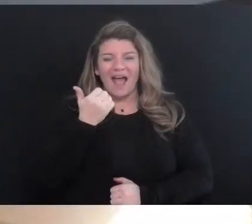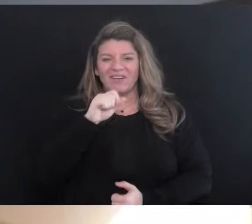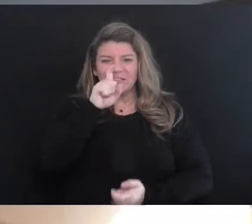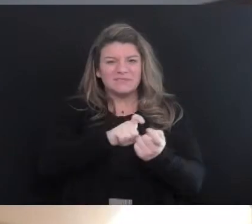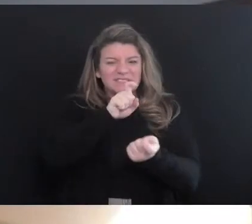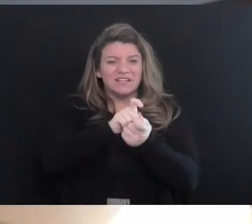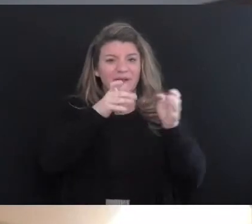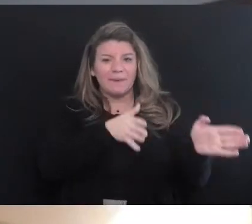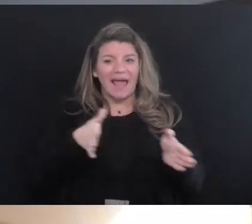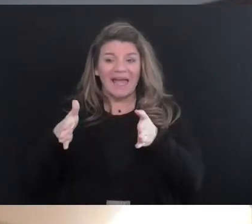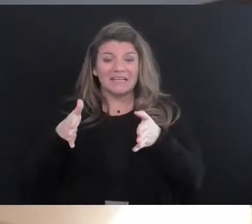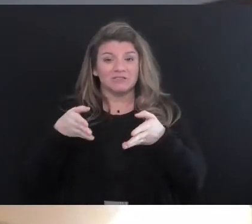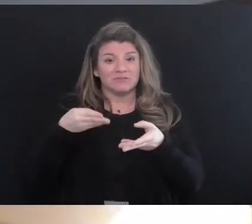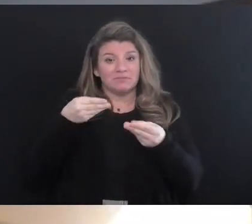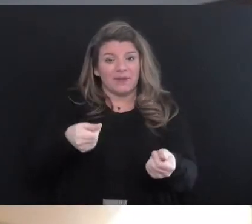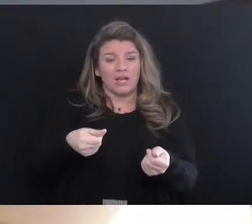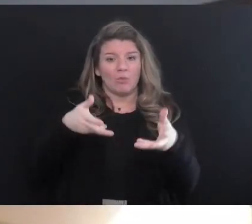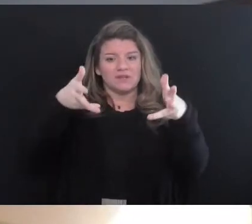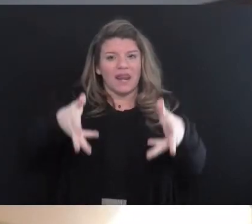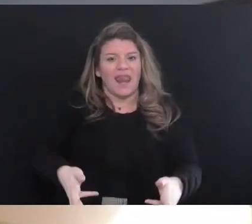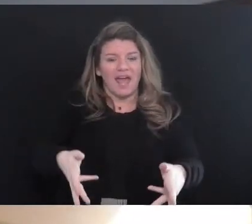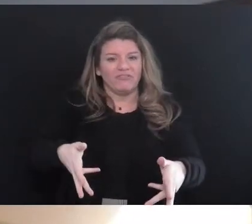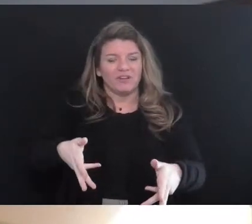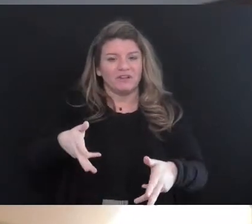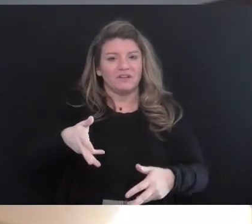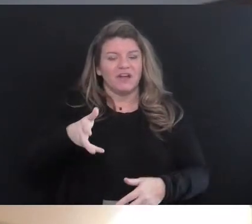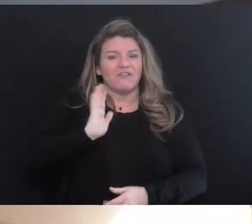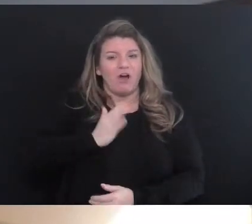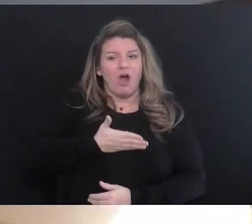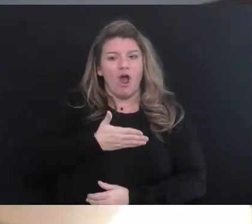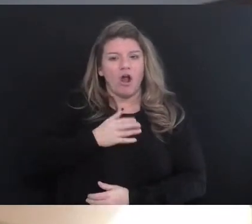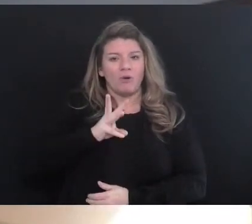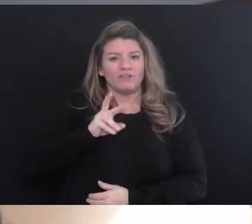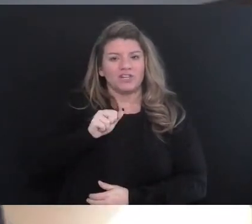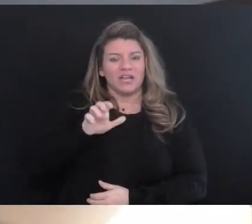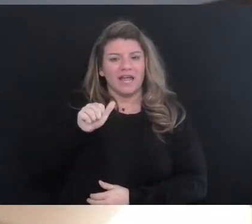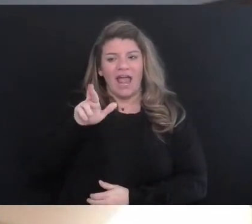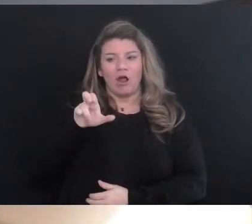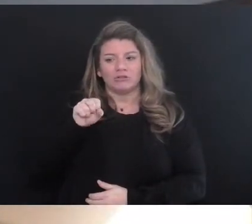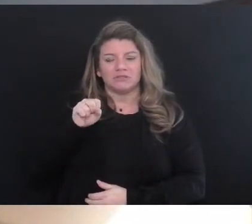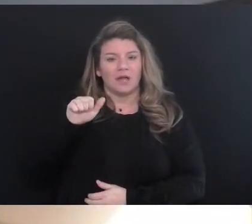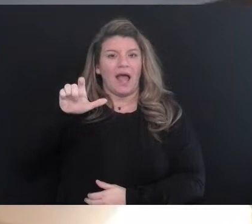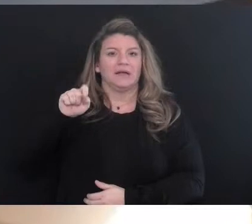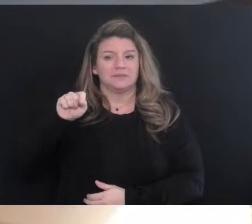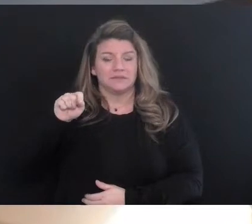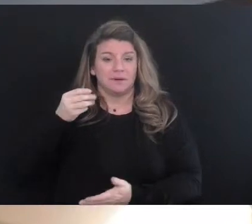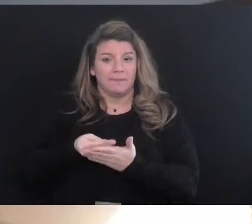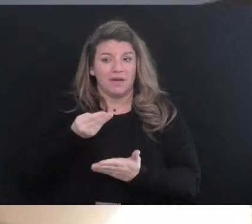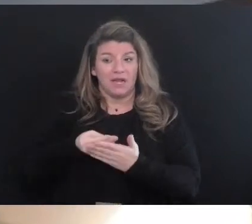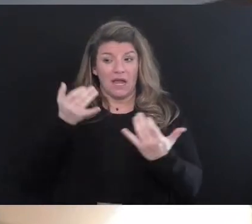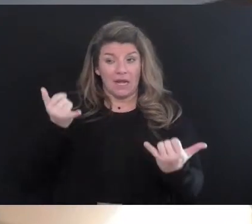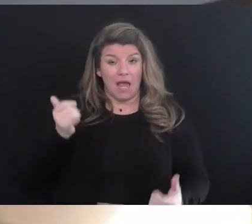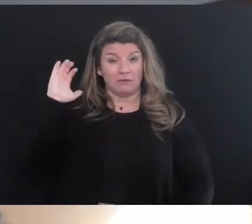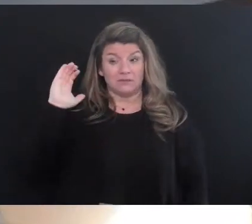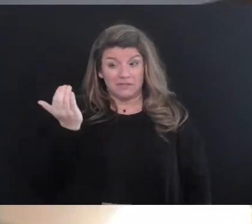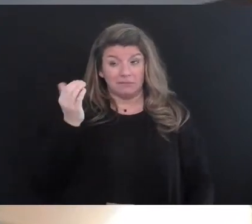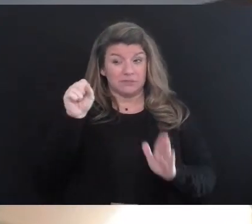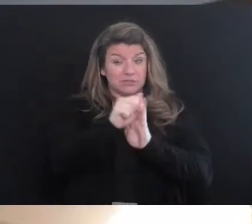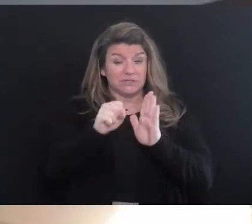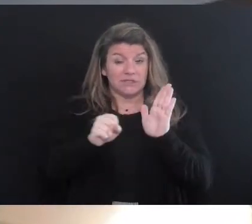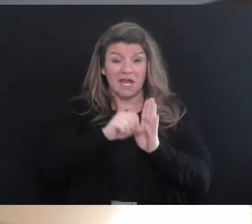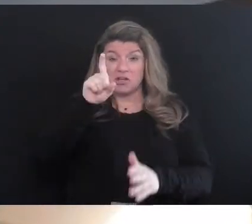spending what remains of West Virginia's share of CARES Act money? Looks like as of about now, the state still has